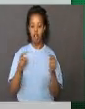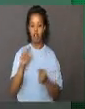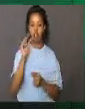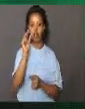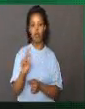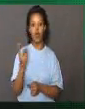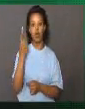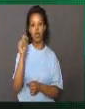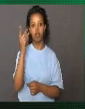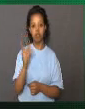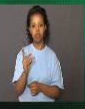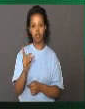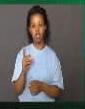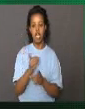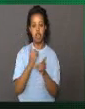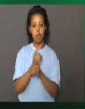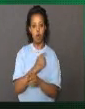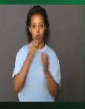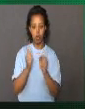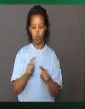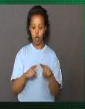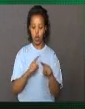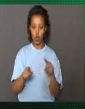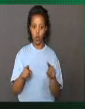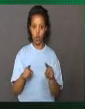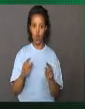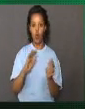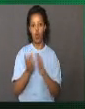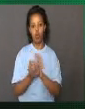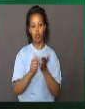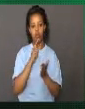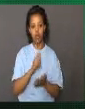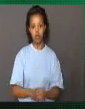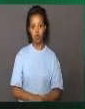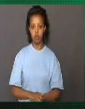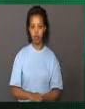antibiotic can be produced into different applications.